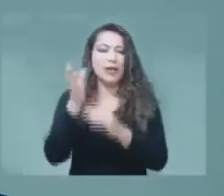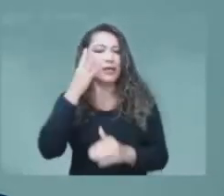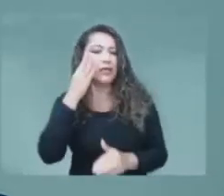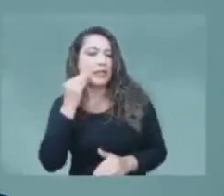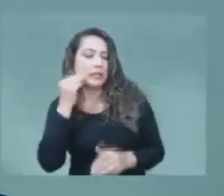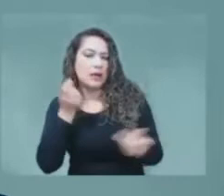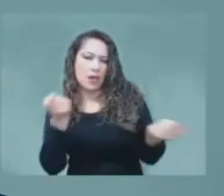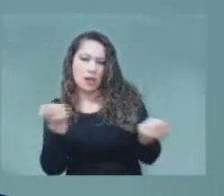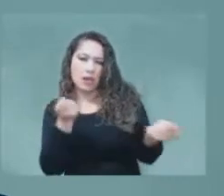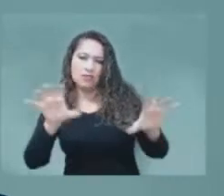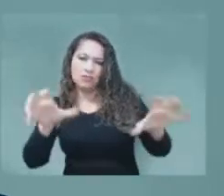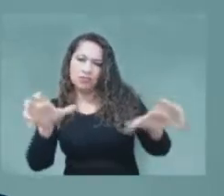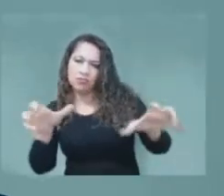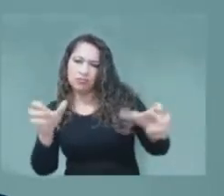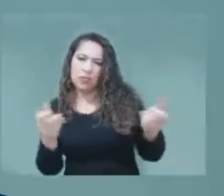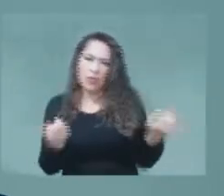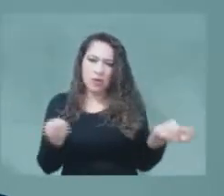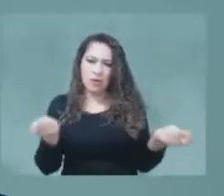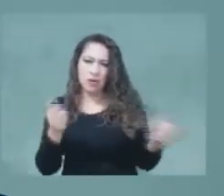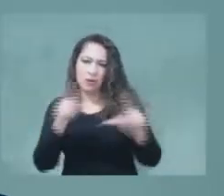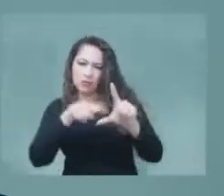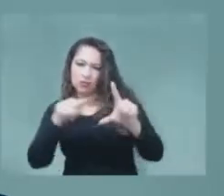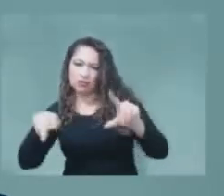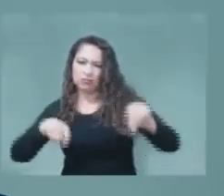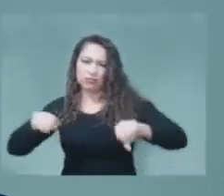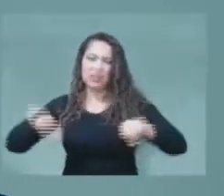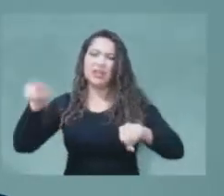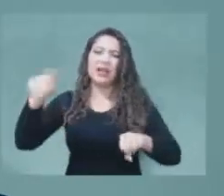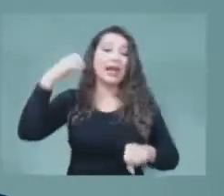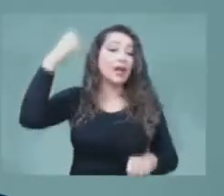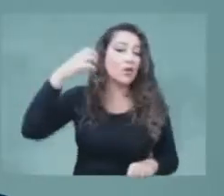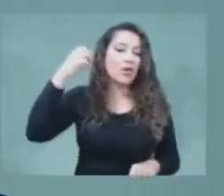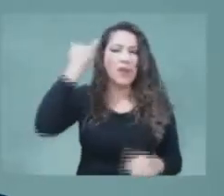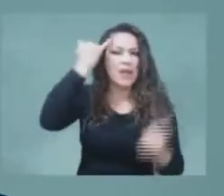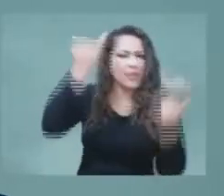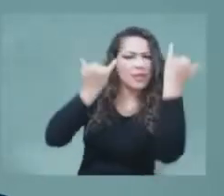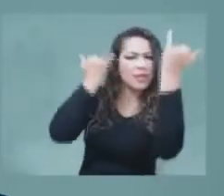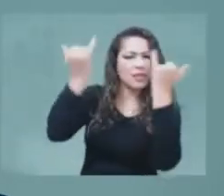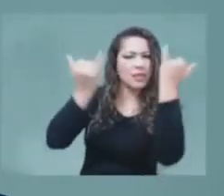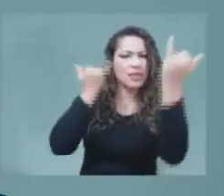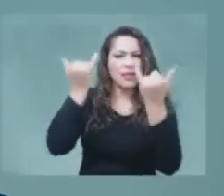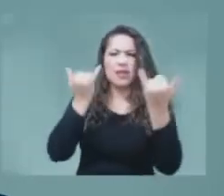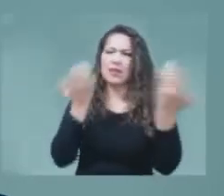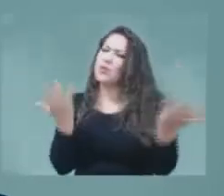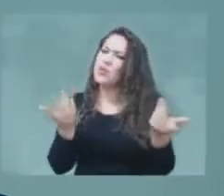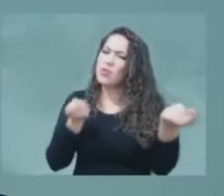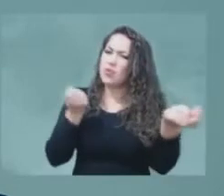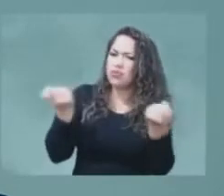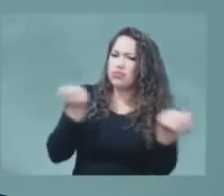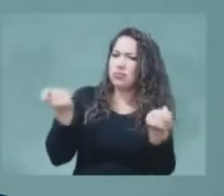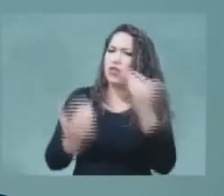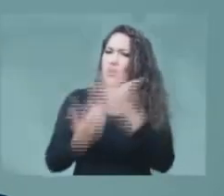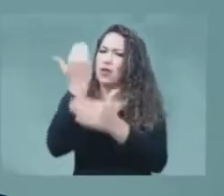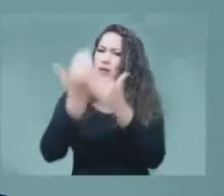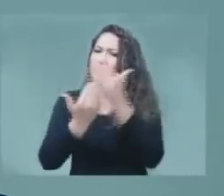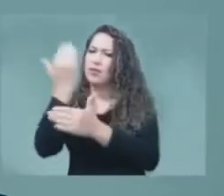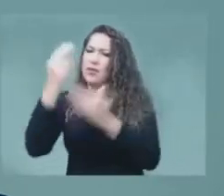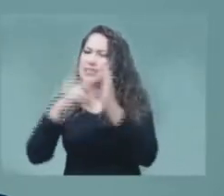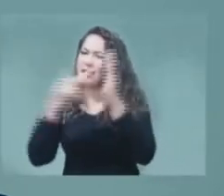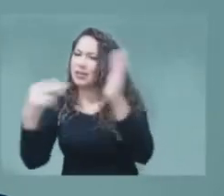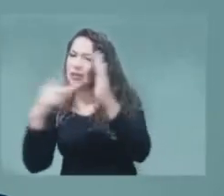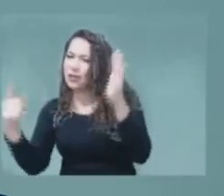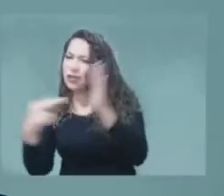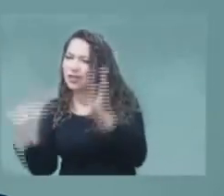on part of the European regulator, and we will see what are their strategies implemented before the deployment of new